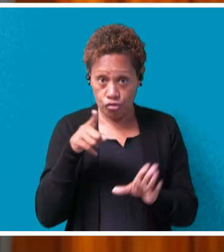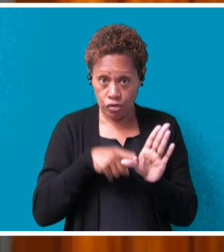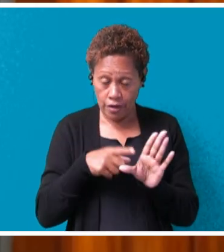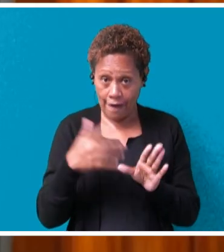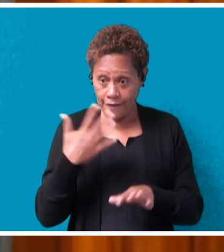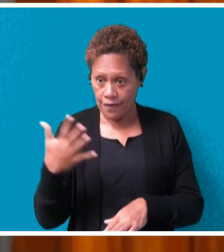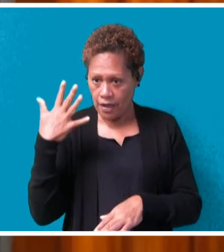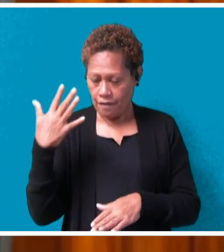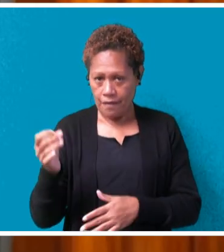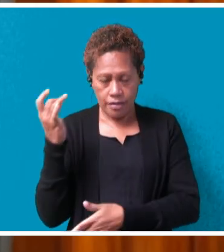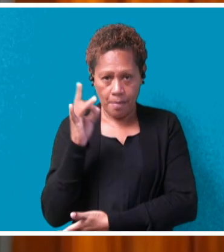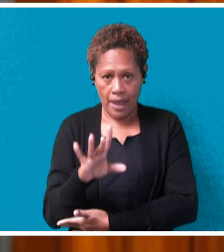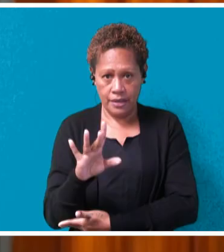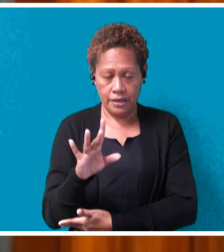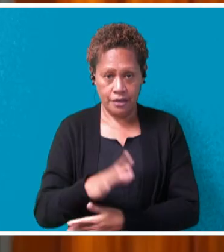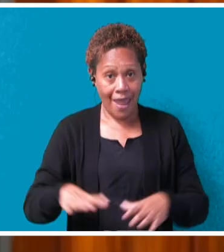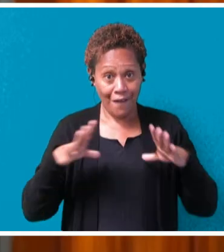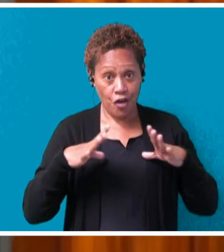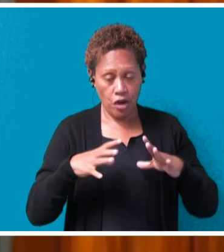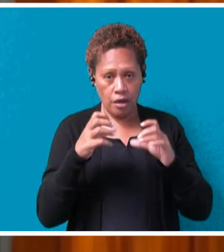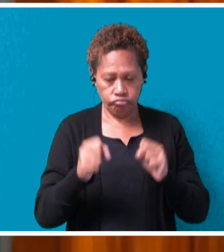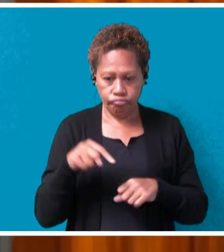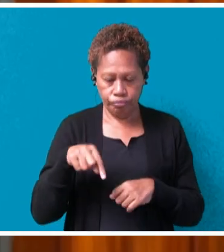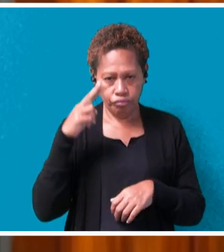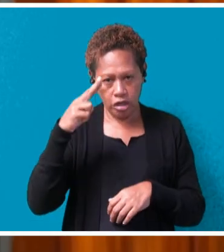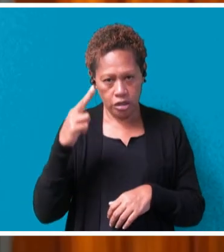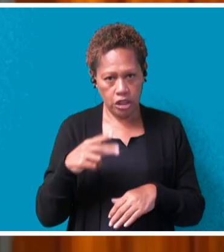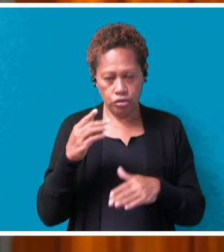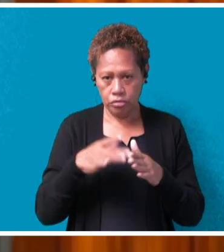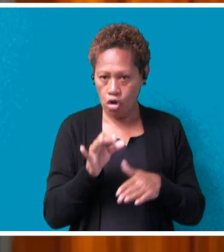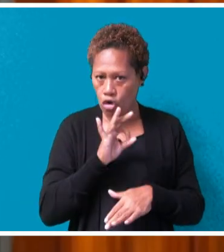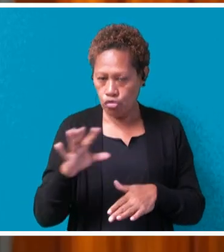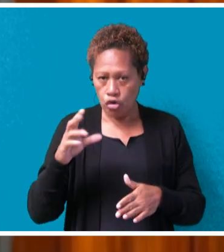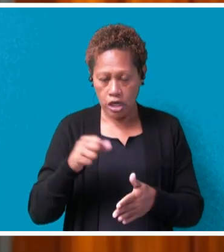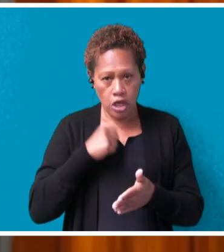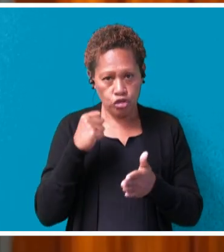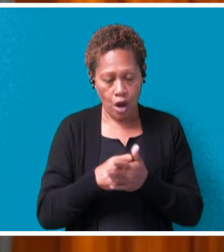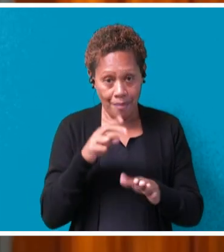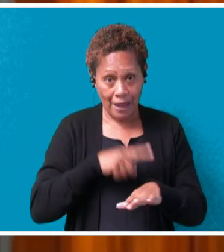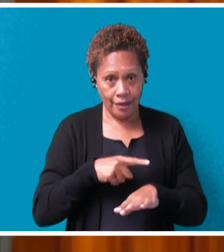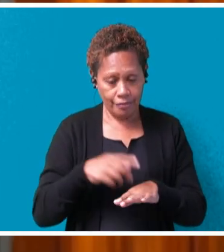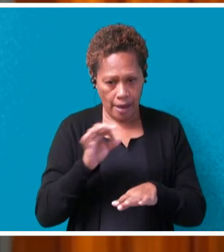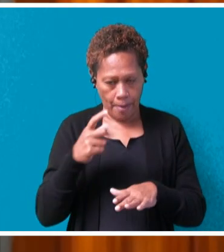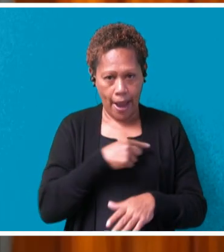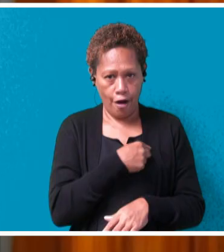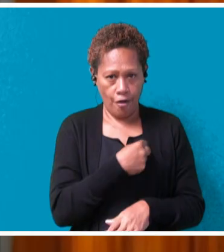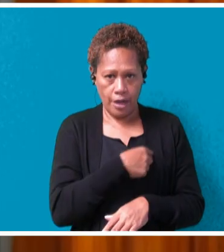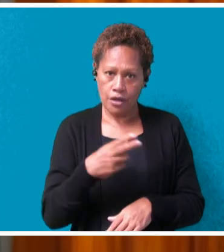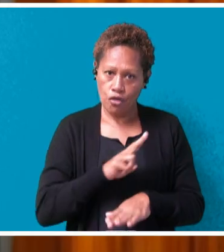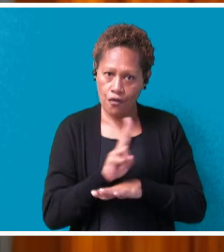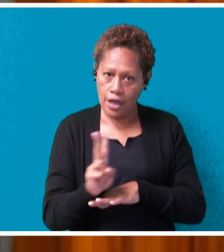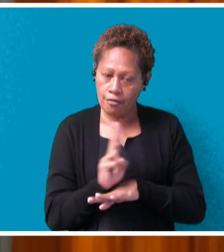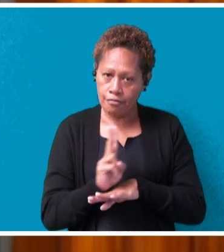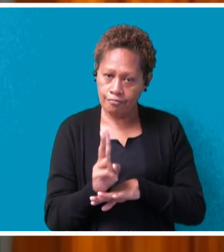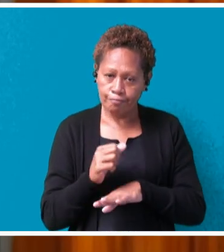of independence, we are reminded that nationhood is not defined solely by time, but by a commitment to the values of good